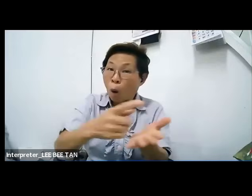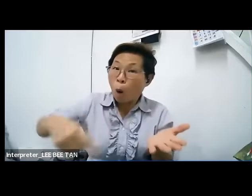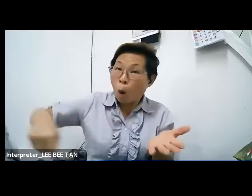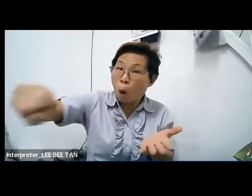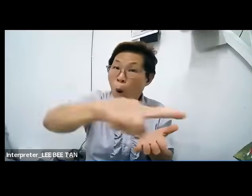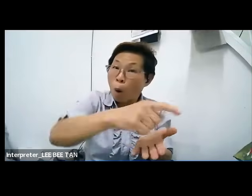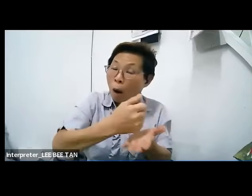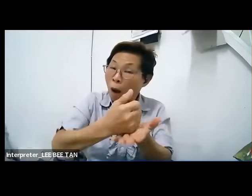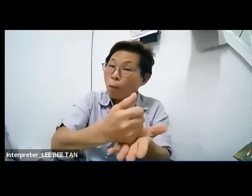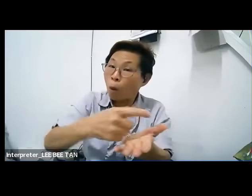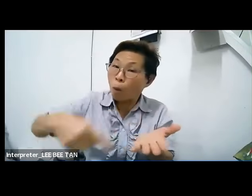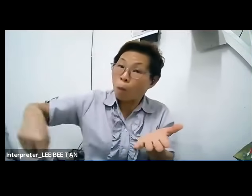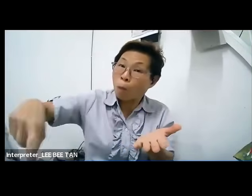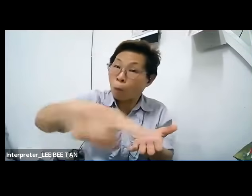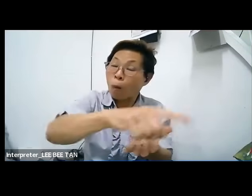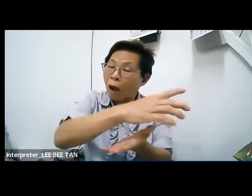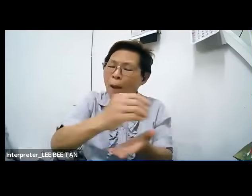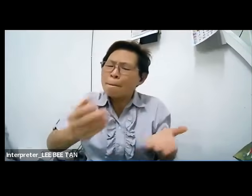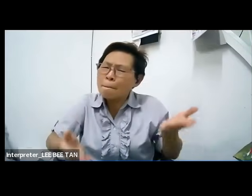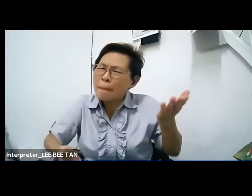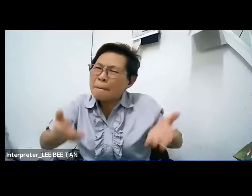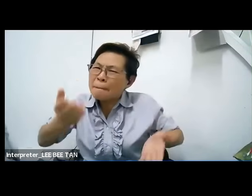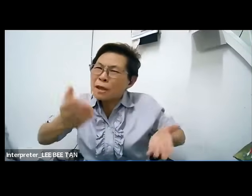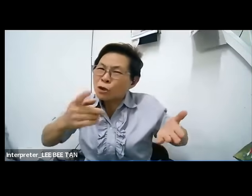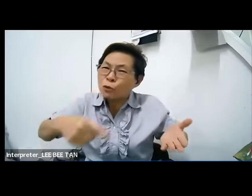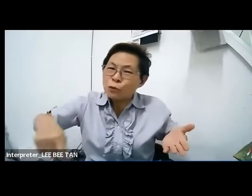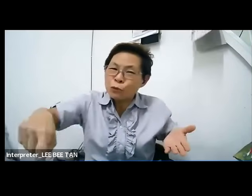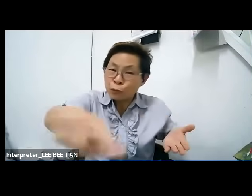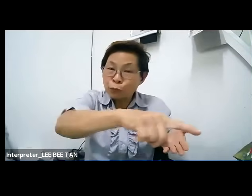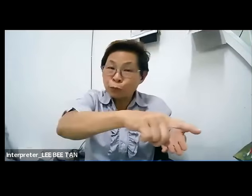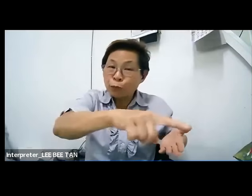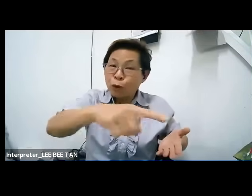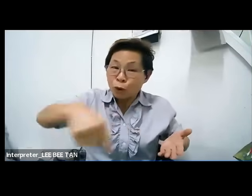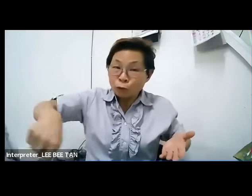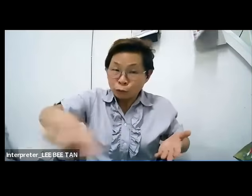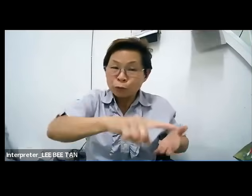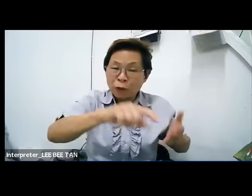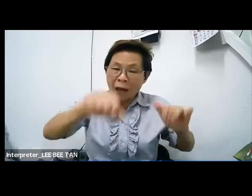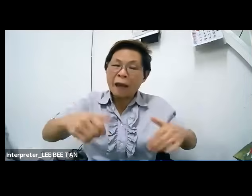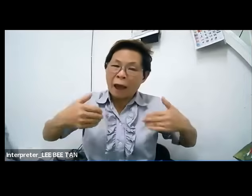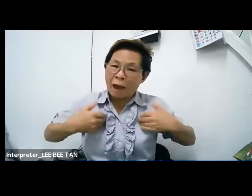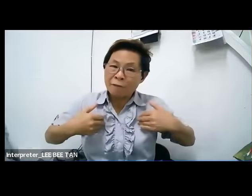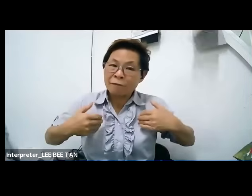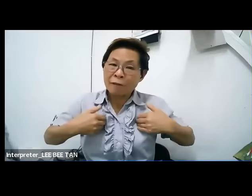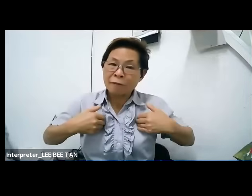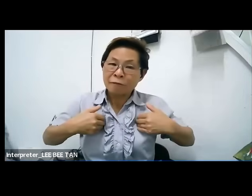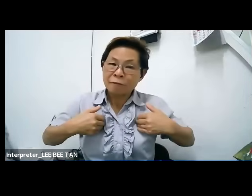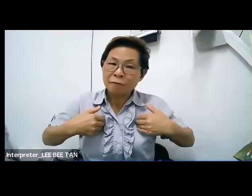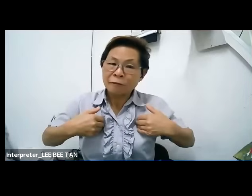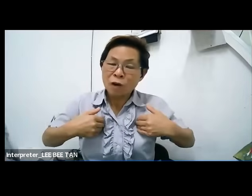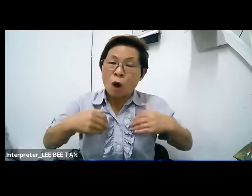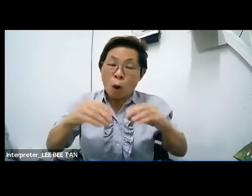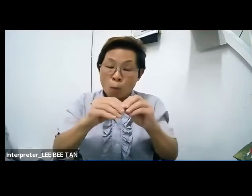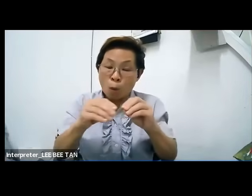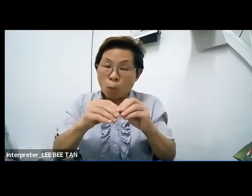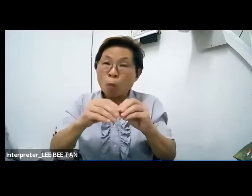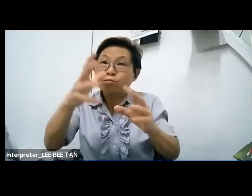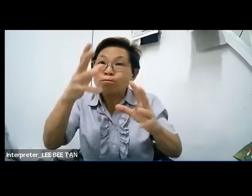and maybe you can have some more